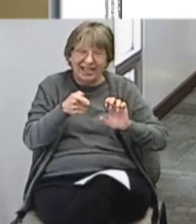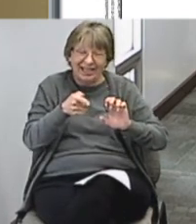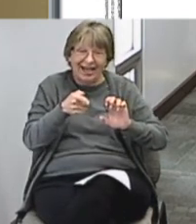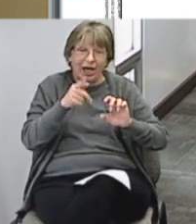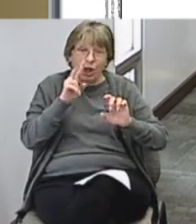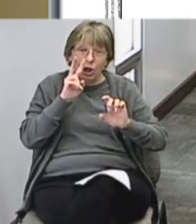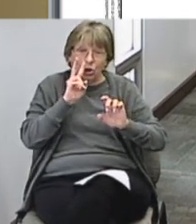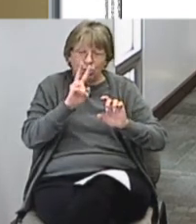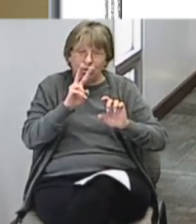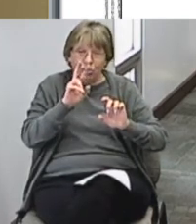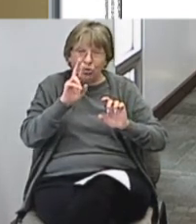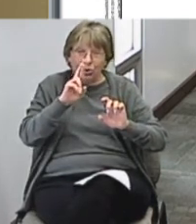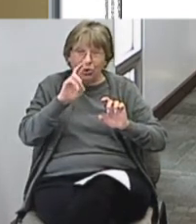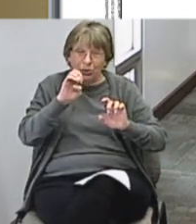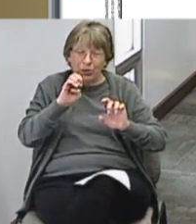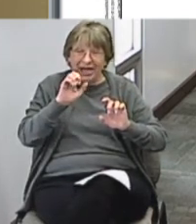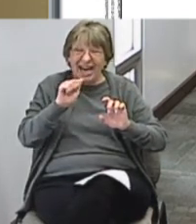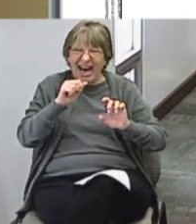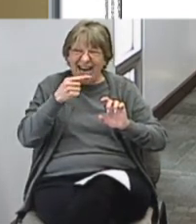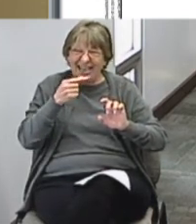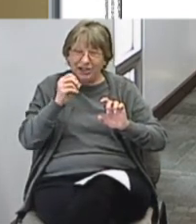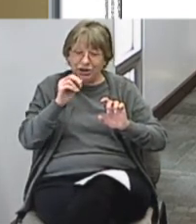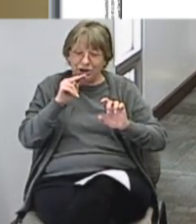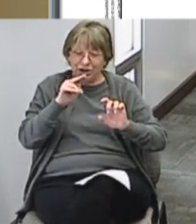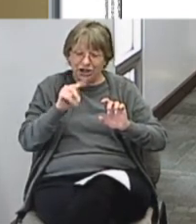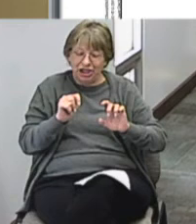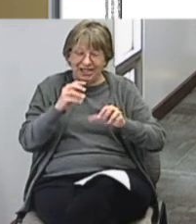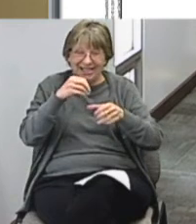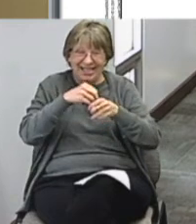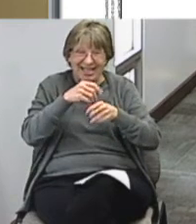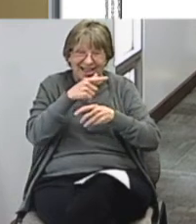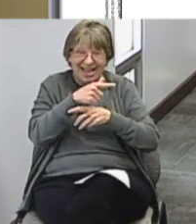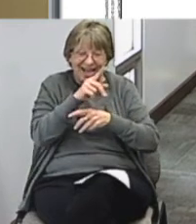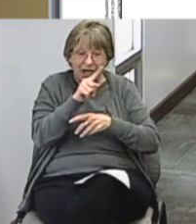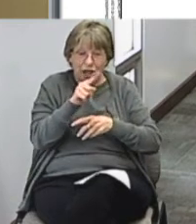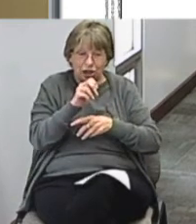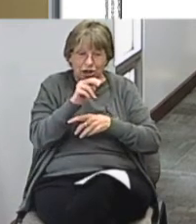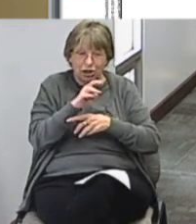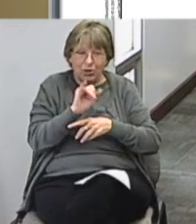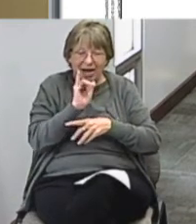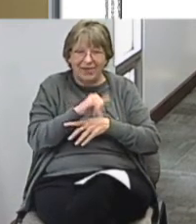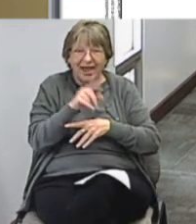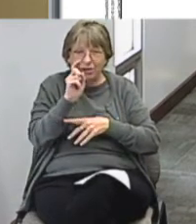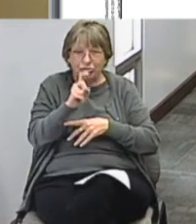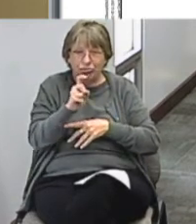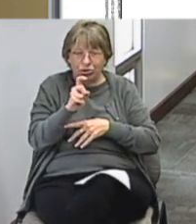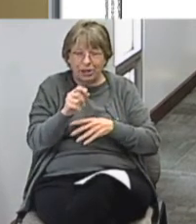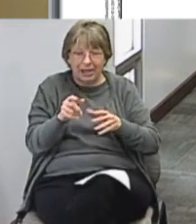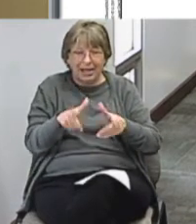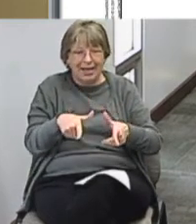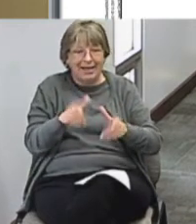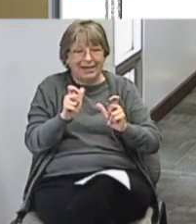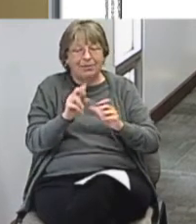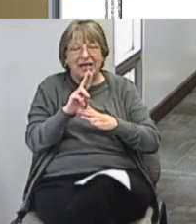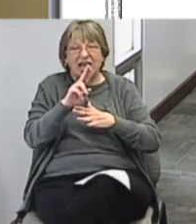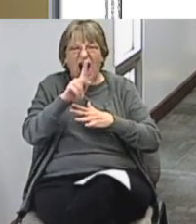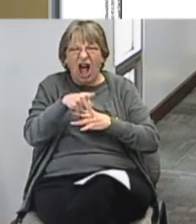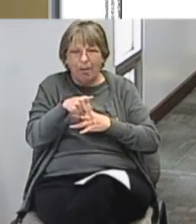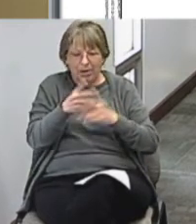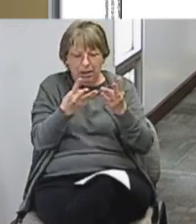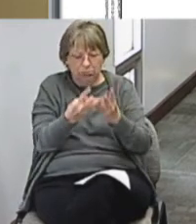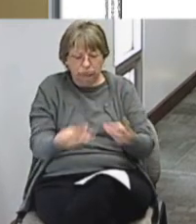the saturation zone of that area, and that reagent is supposed to accelerate the remediation of